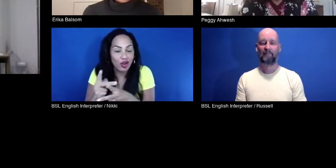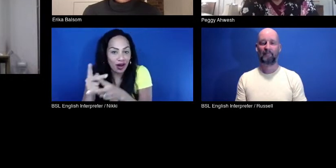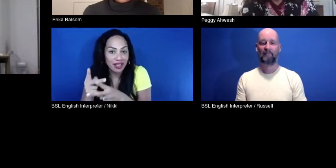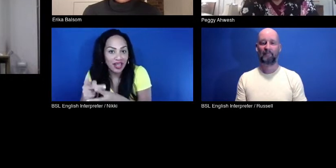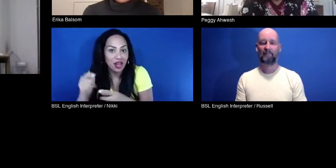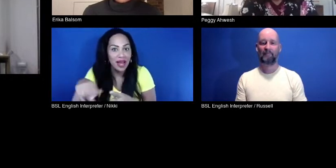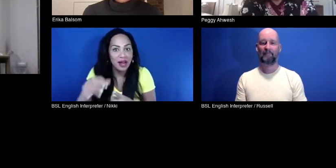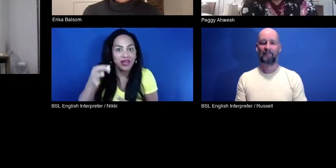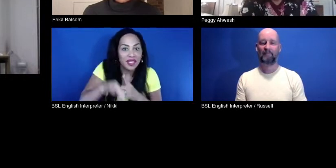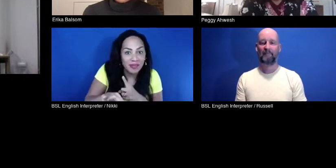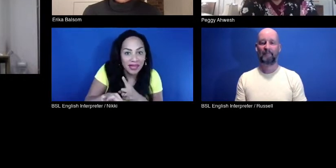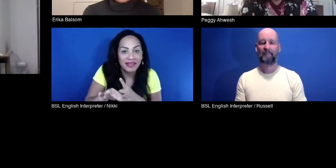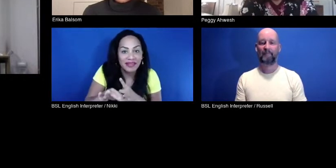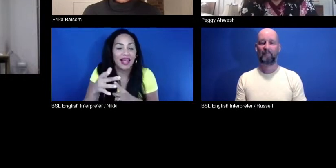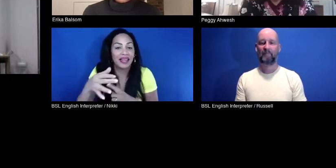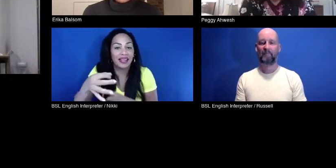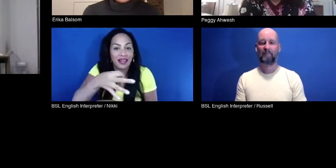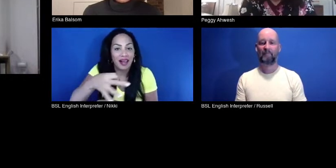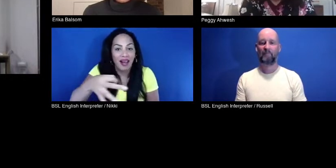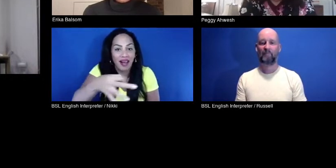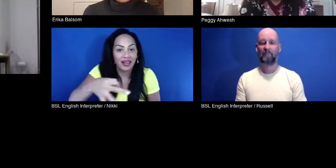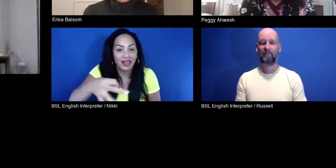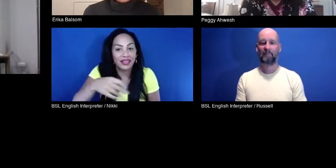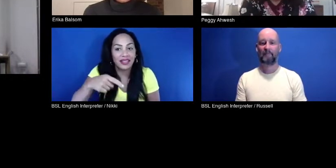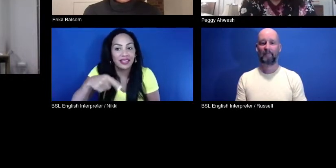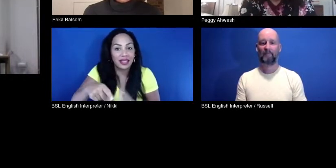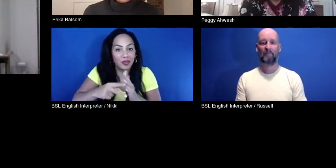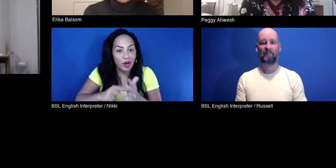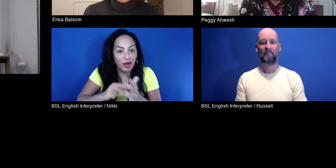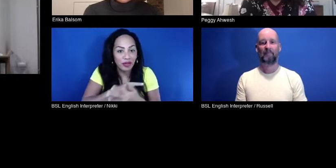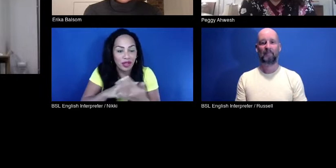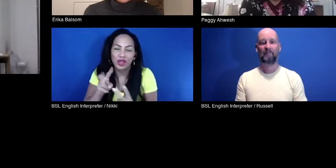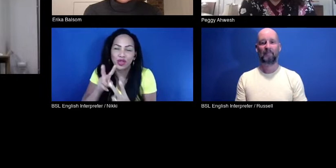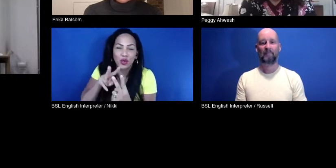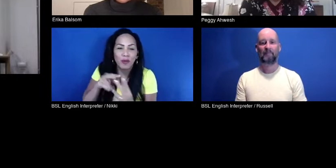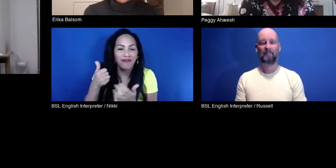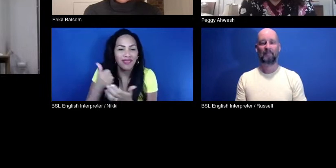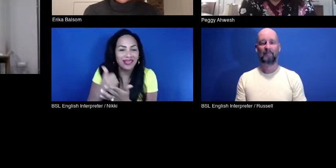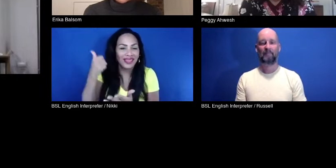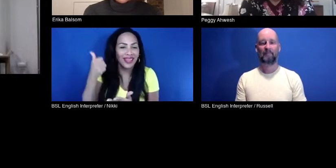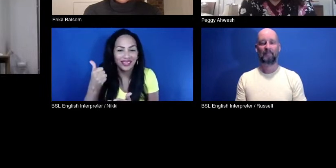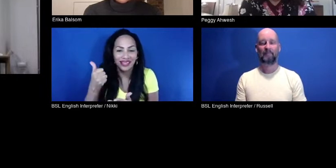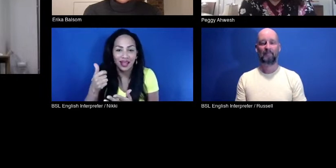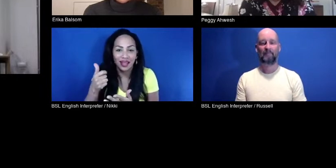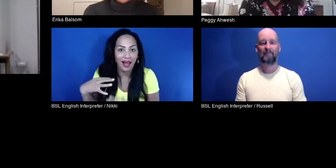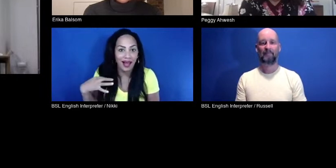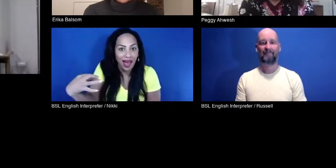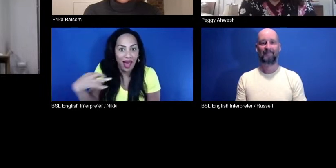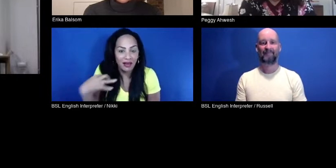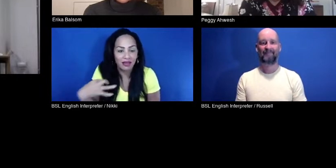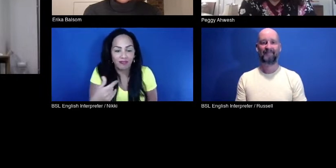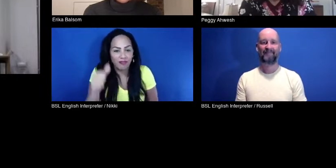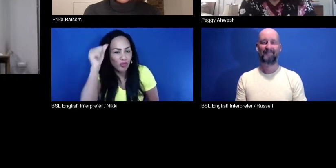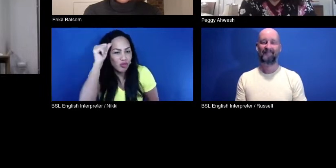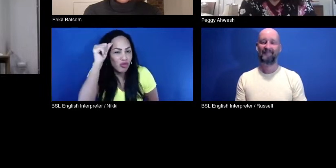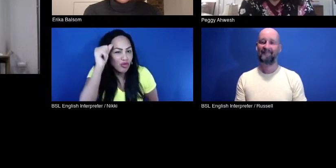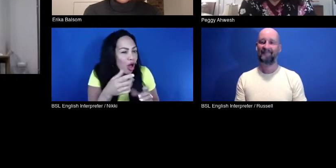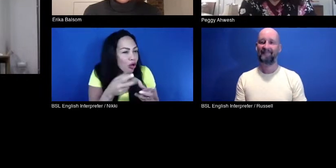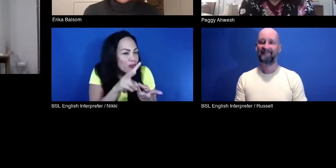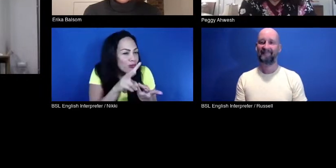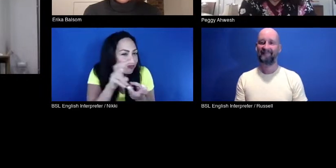be introducing tonight's event with our two fantastic guests, who I've had the pleasure to get to know and work with for the last year or